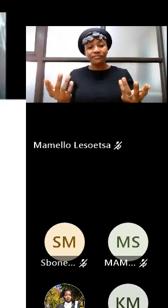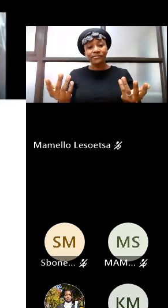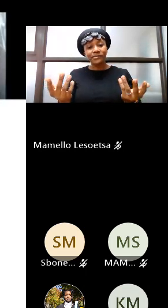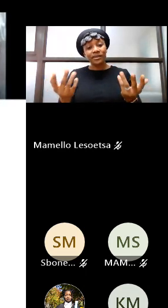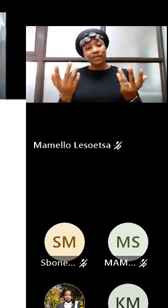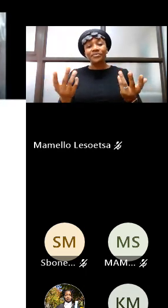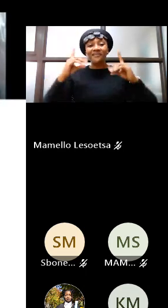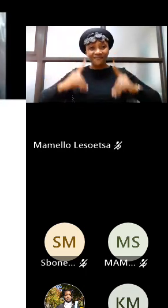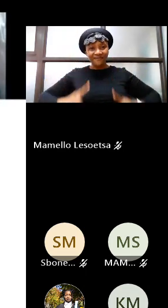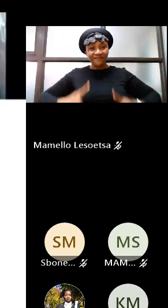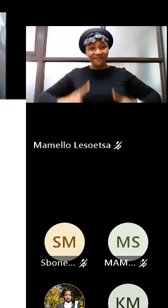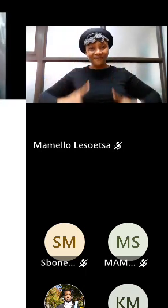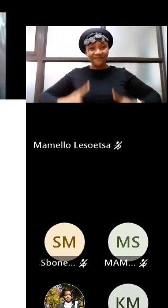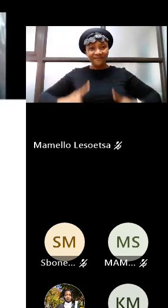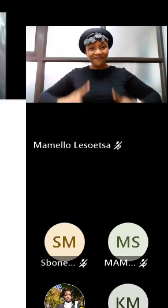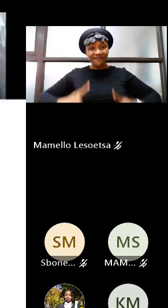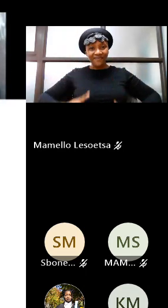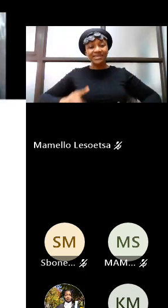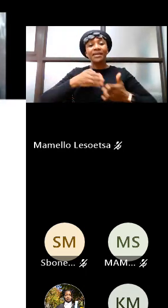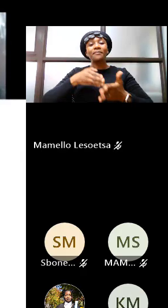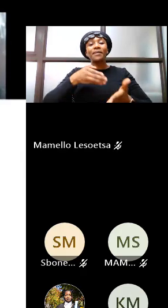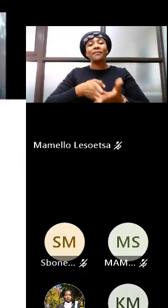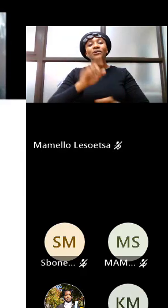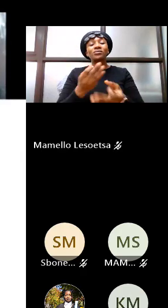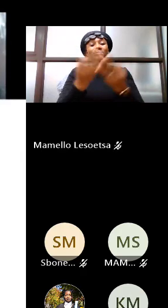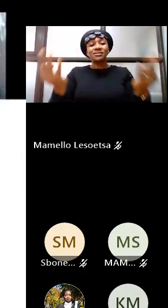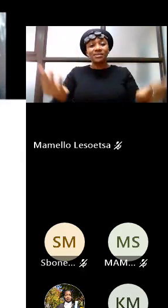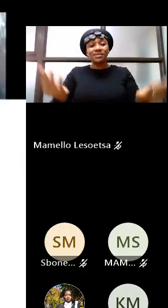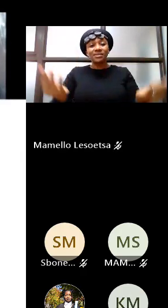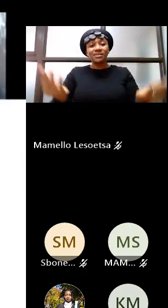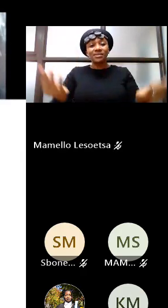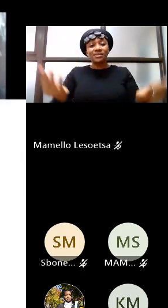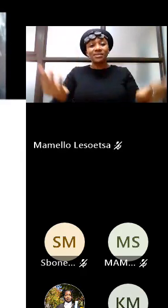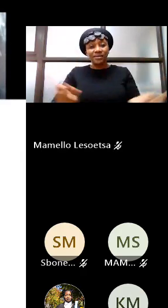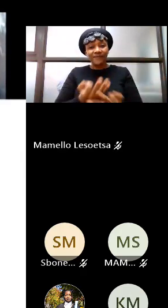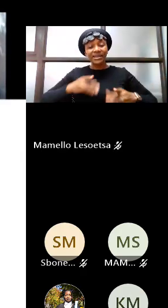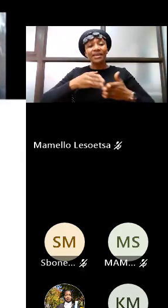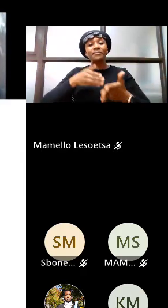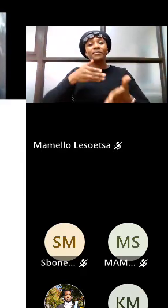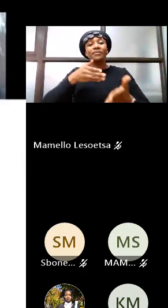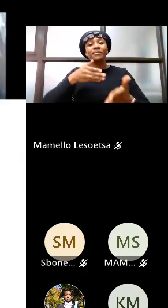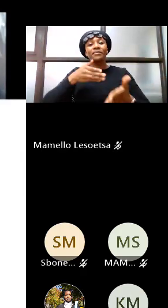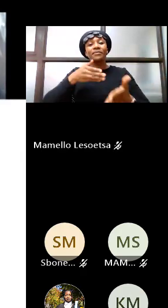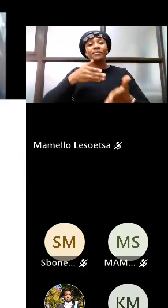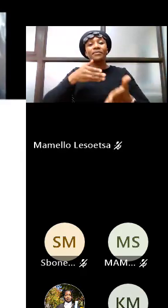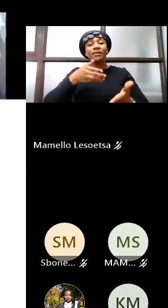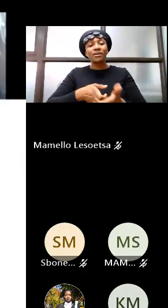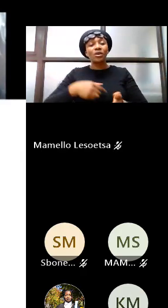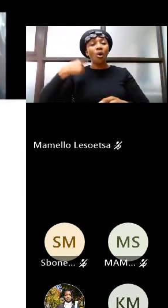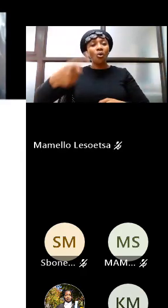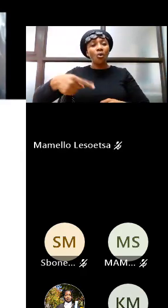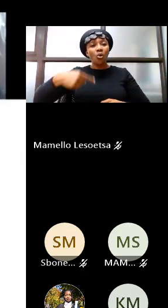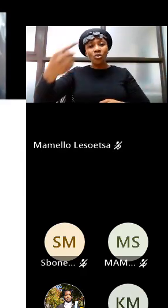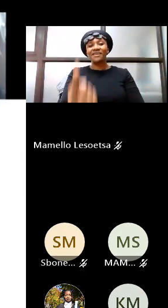physical impairment is, because the definition of physical impairment will also always be an individual one.